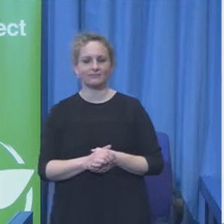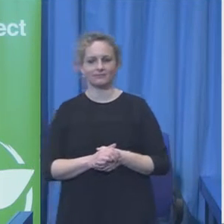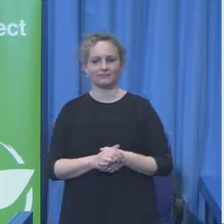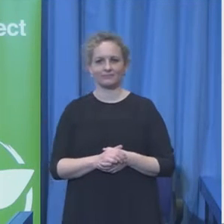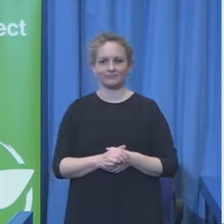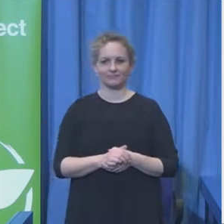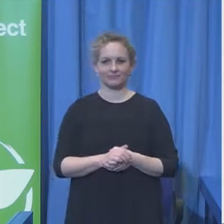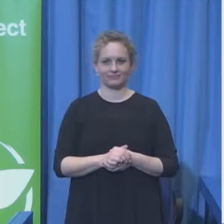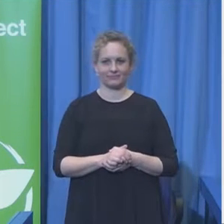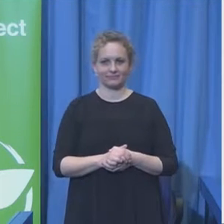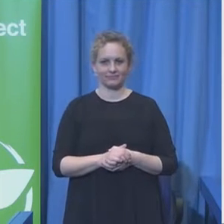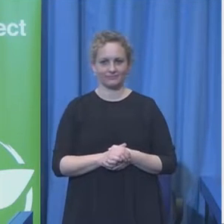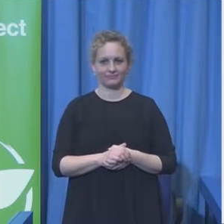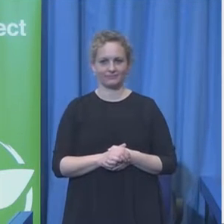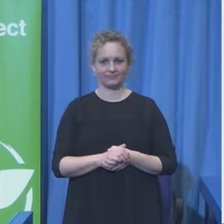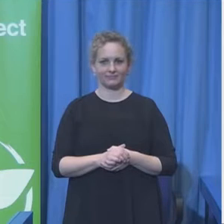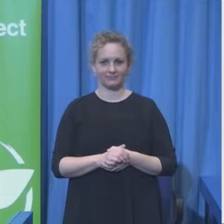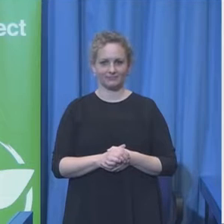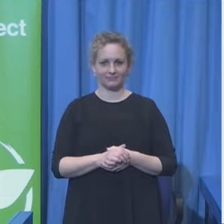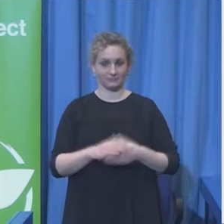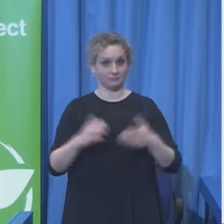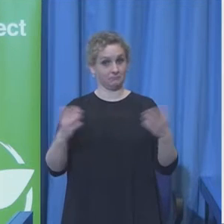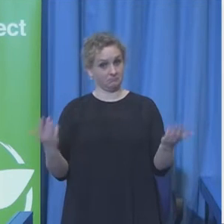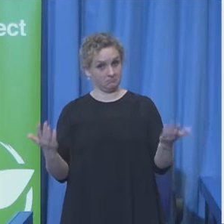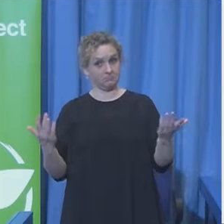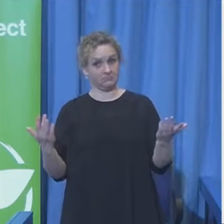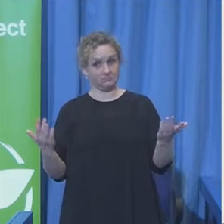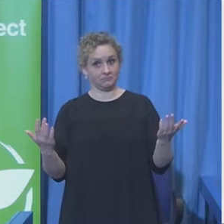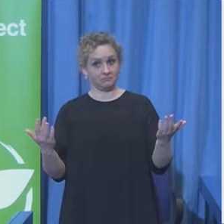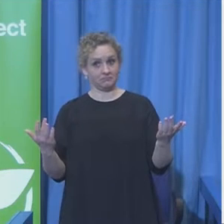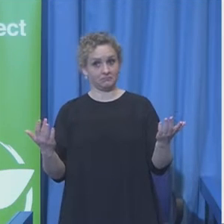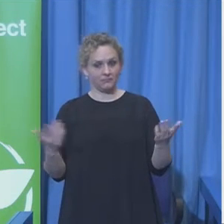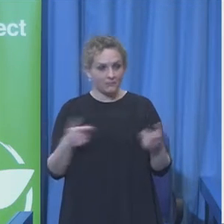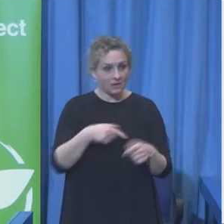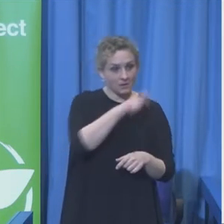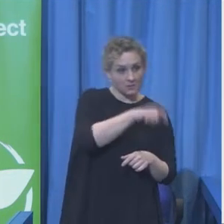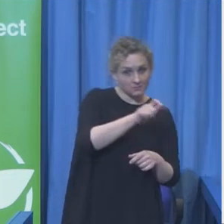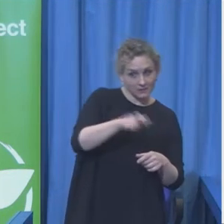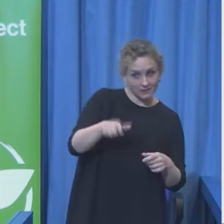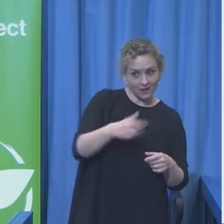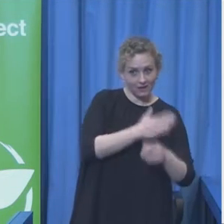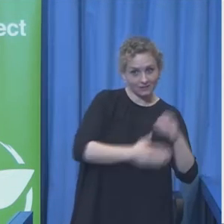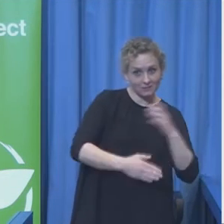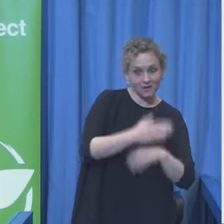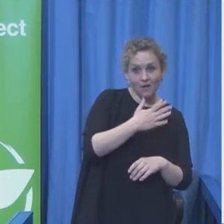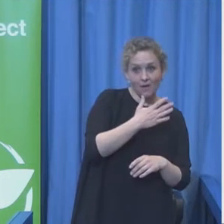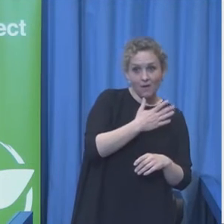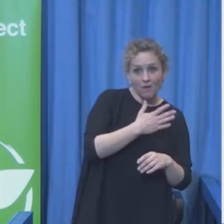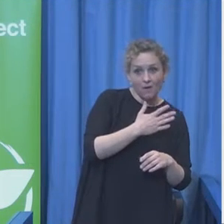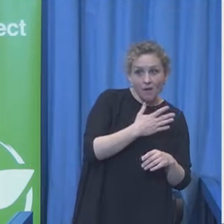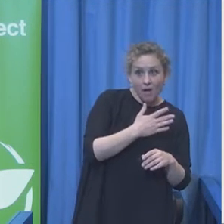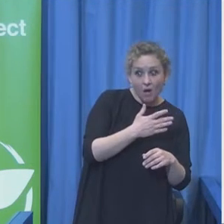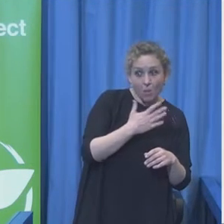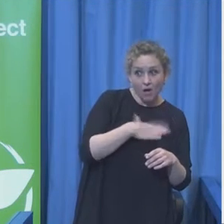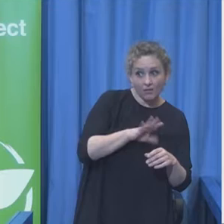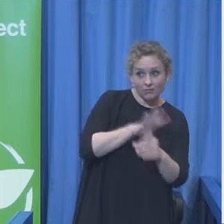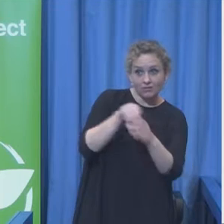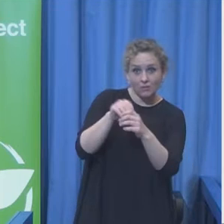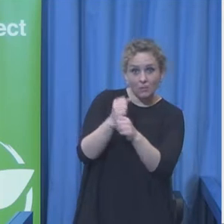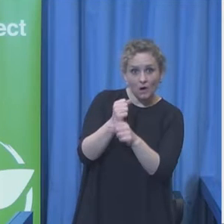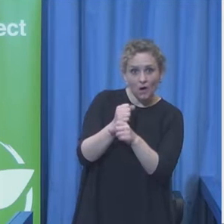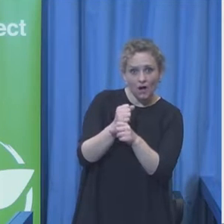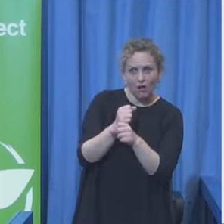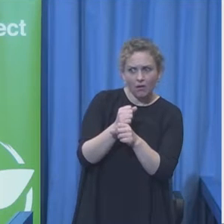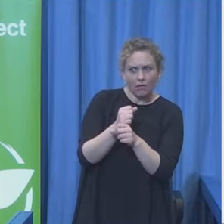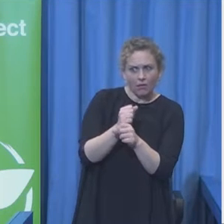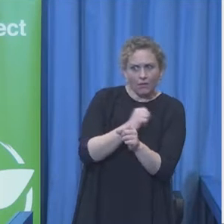The fear of problems linked with hiring persons with disabilities is certainly a barrier for employers. They are worried